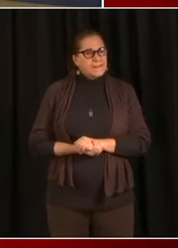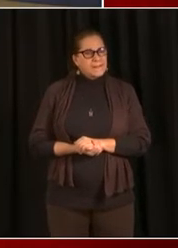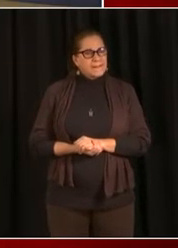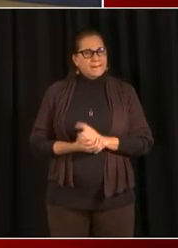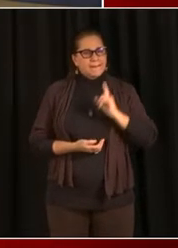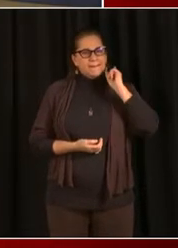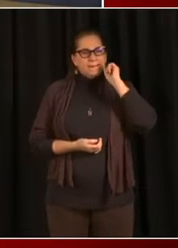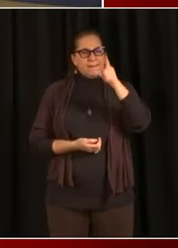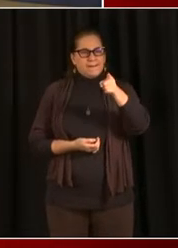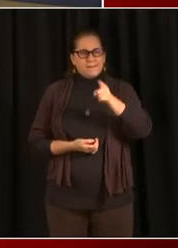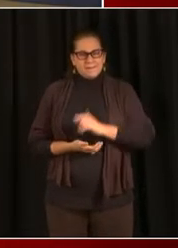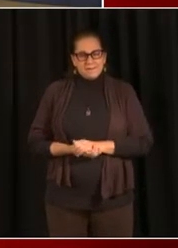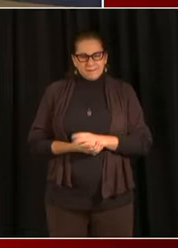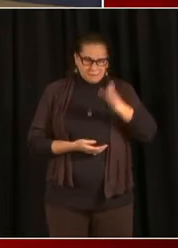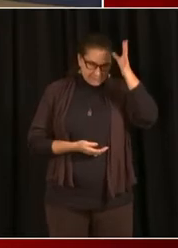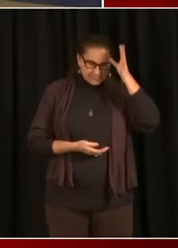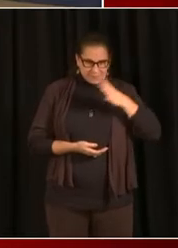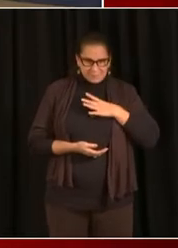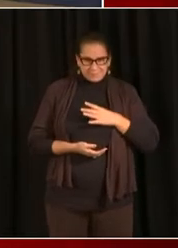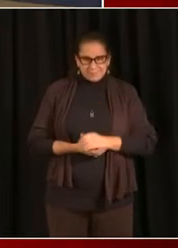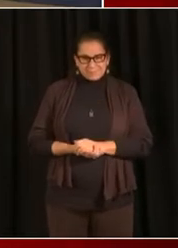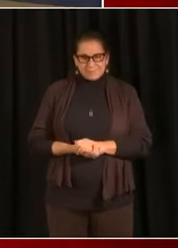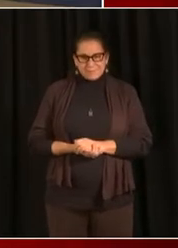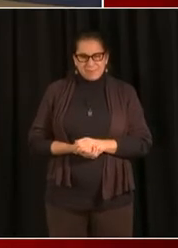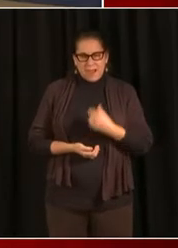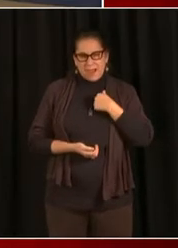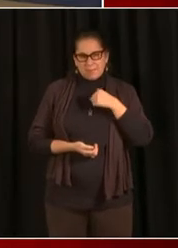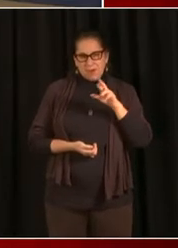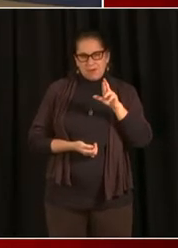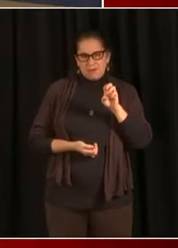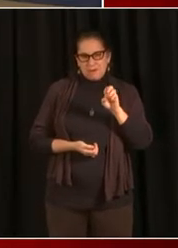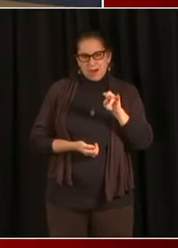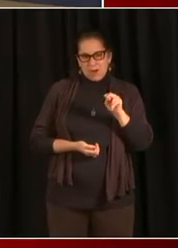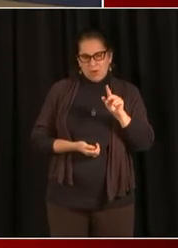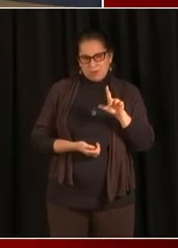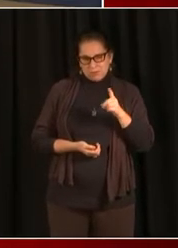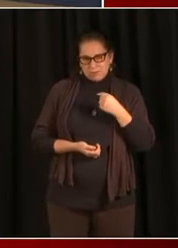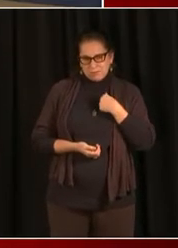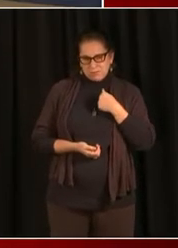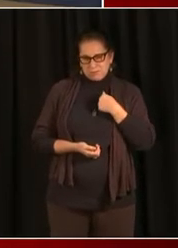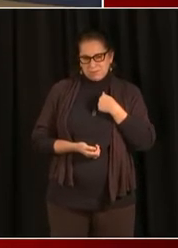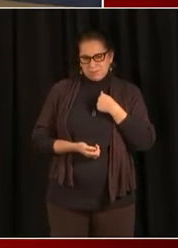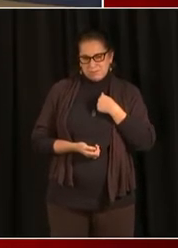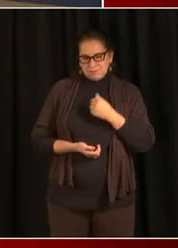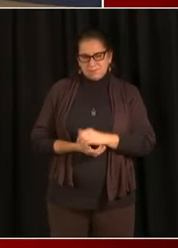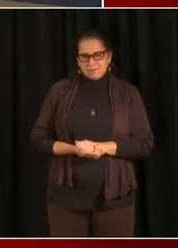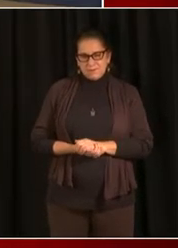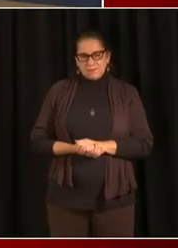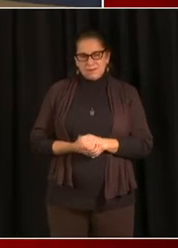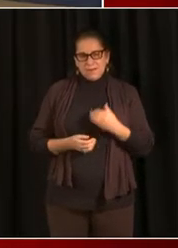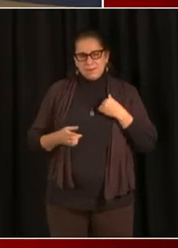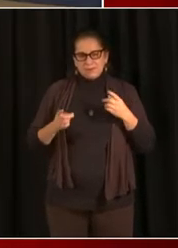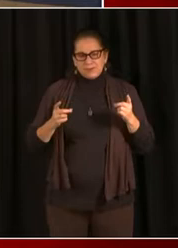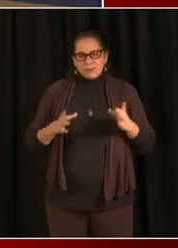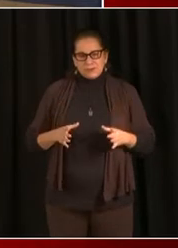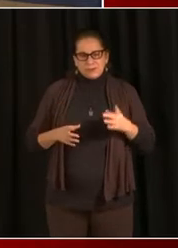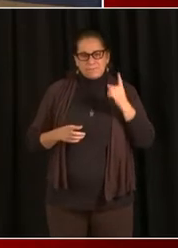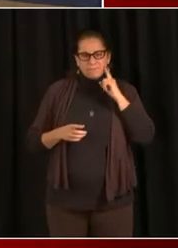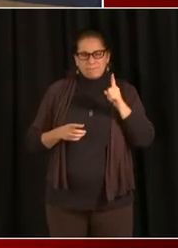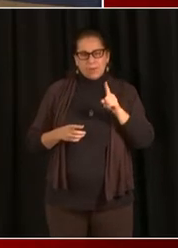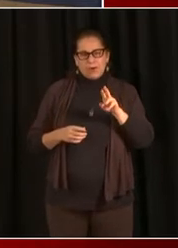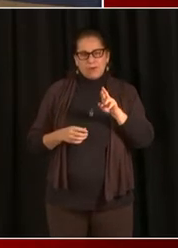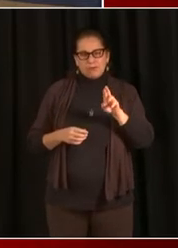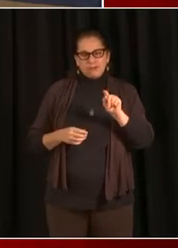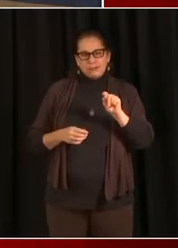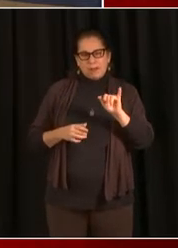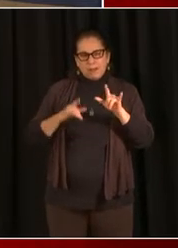today. My name is Reynolds Allen. I'm the Managing Director of Retail Strategy and Operations with Edens. Known